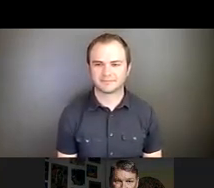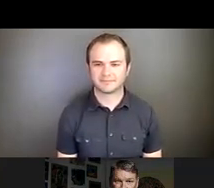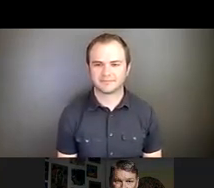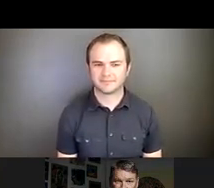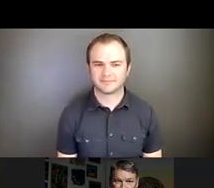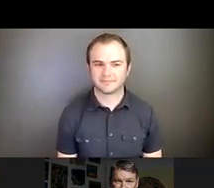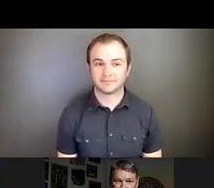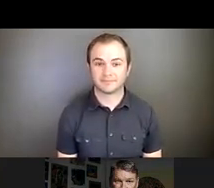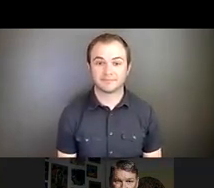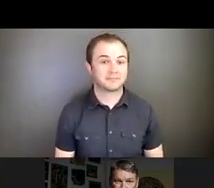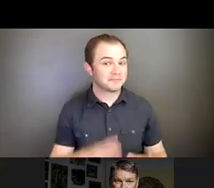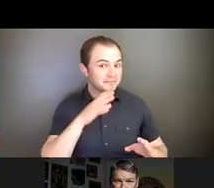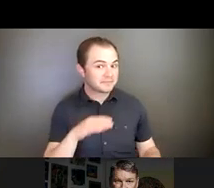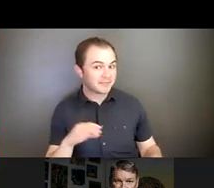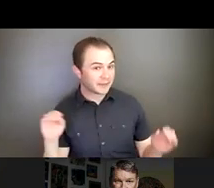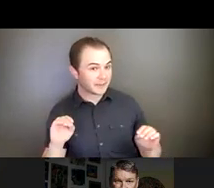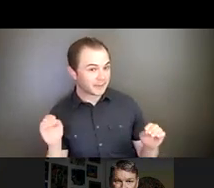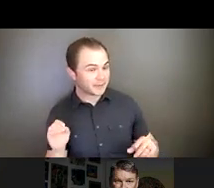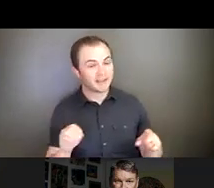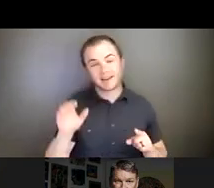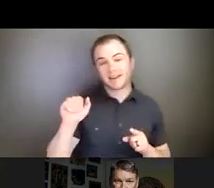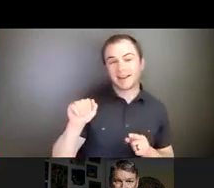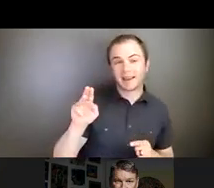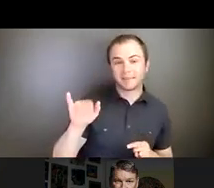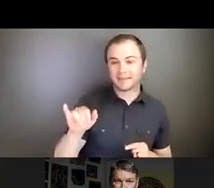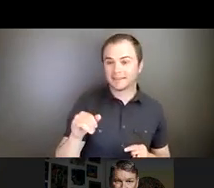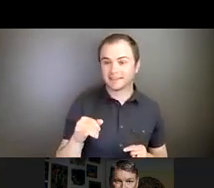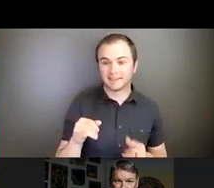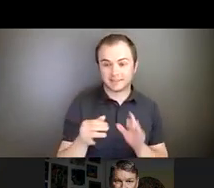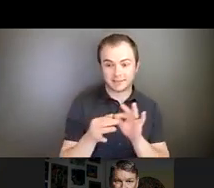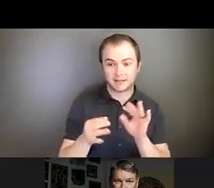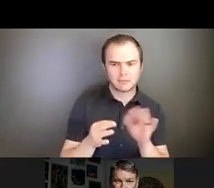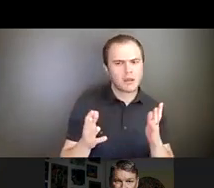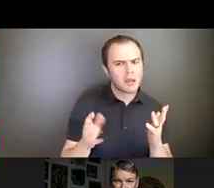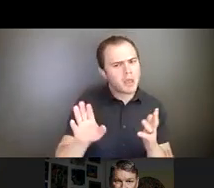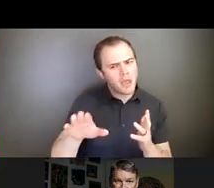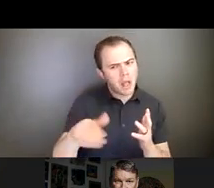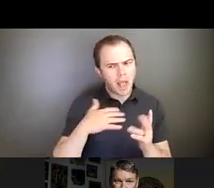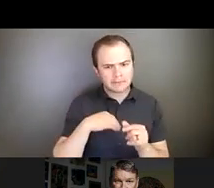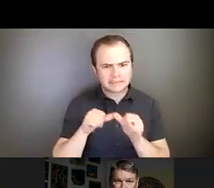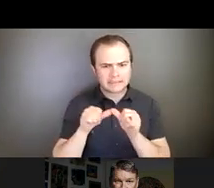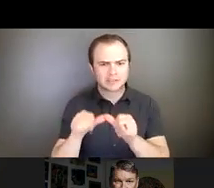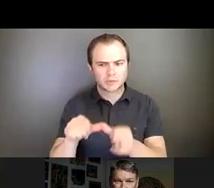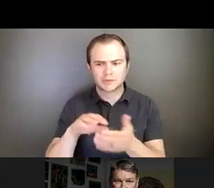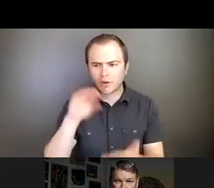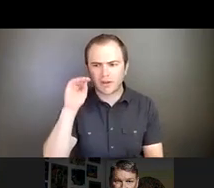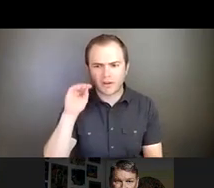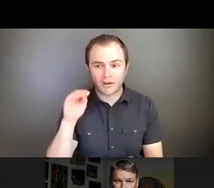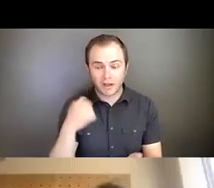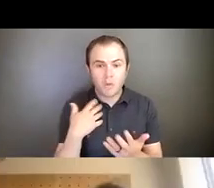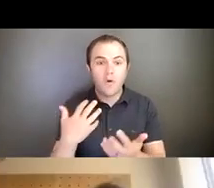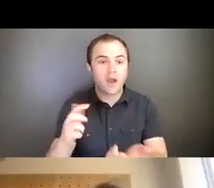Well, No? I know that I'm continuing to learn and wanting to learn because things are